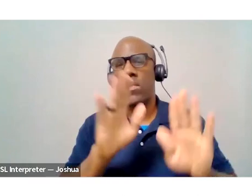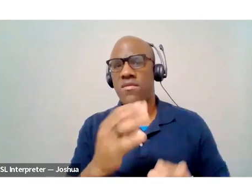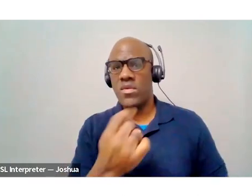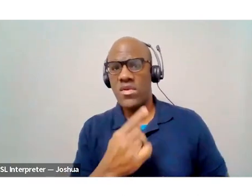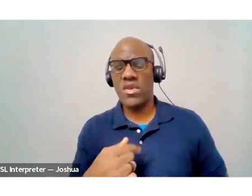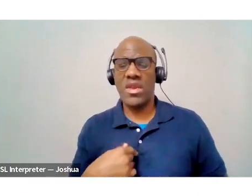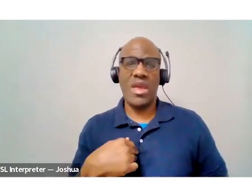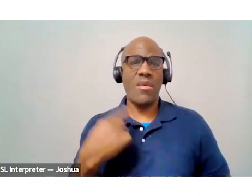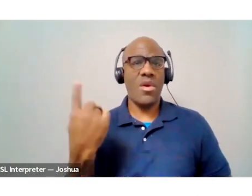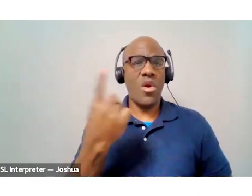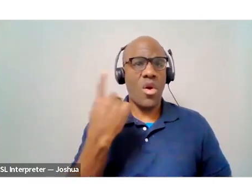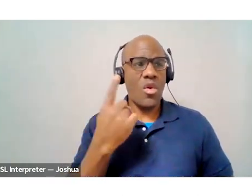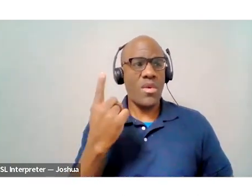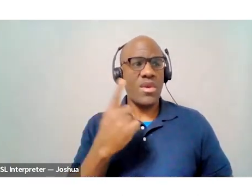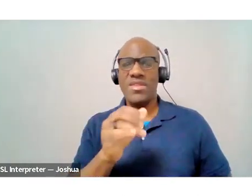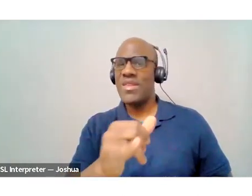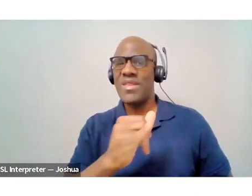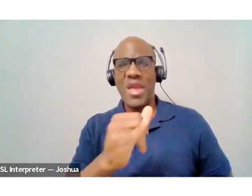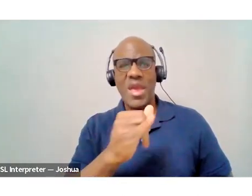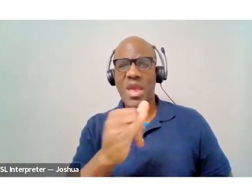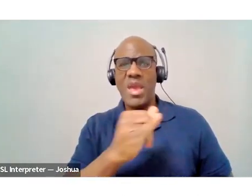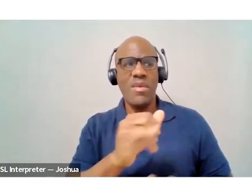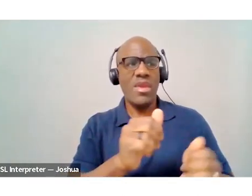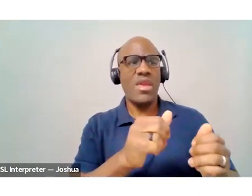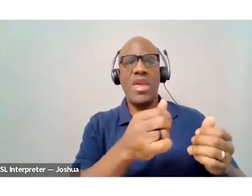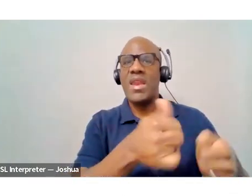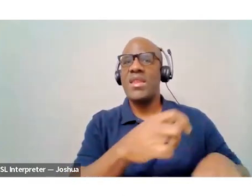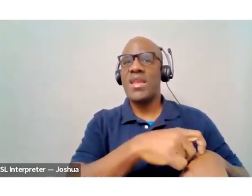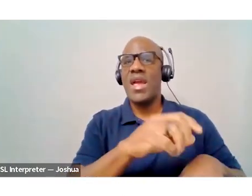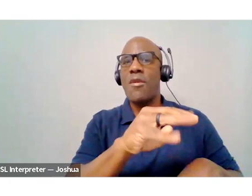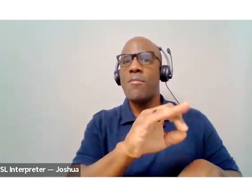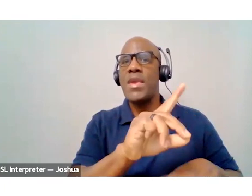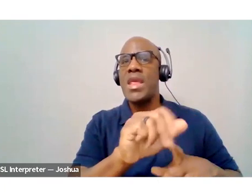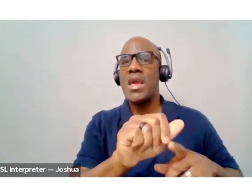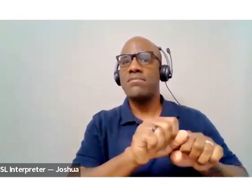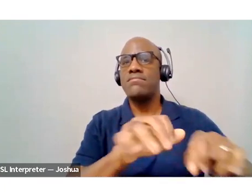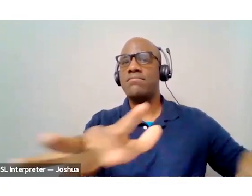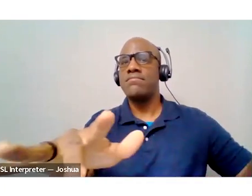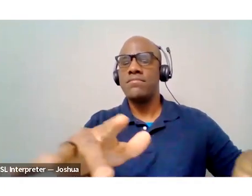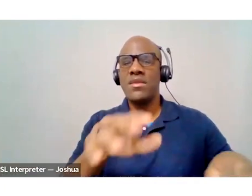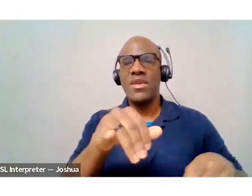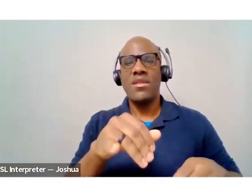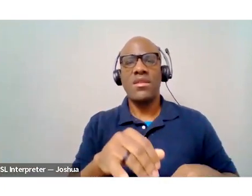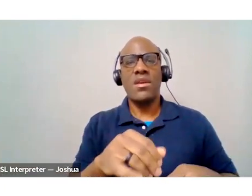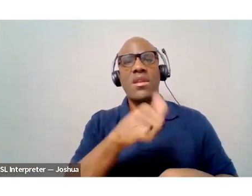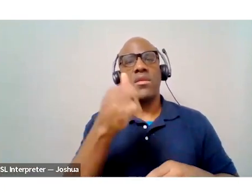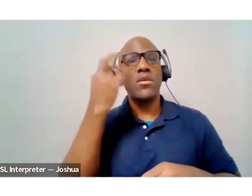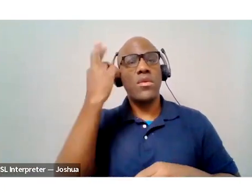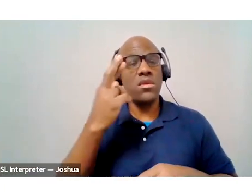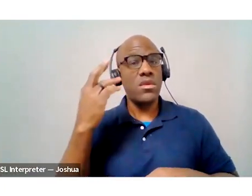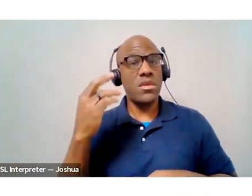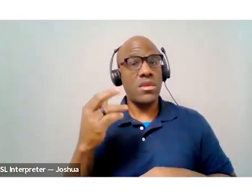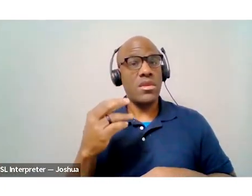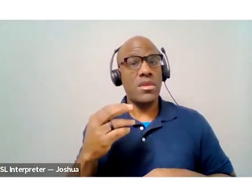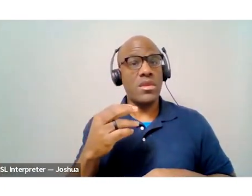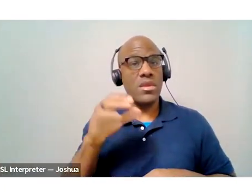I try to give myself and other people grace. So that's also part of why creative media literacy is such a profound